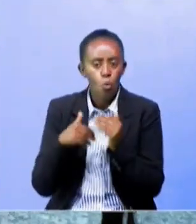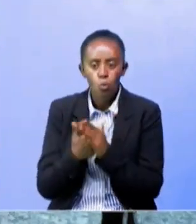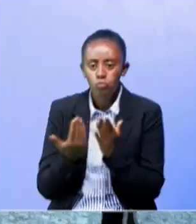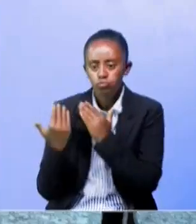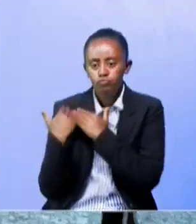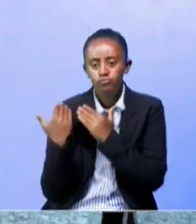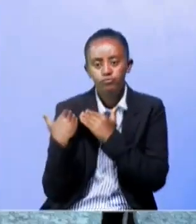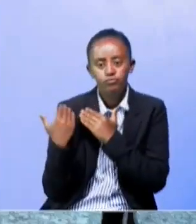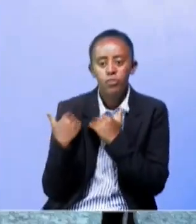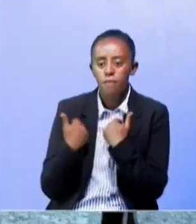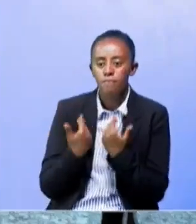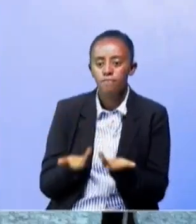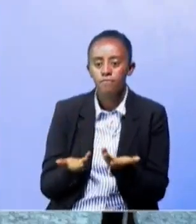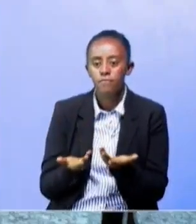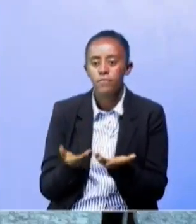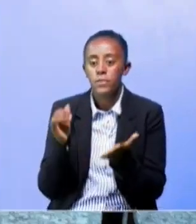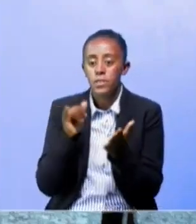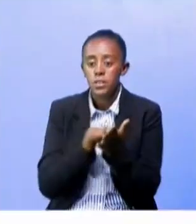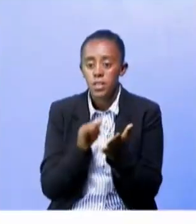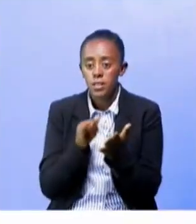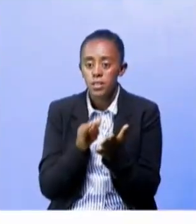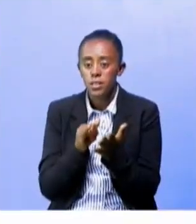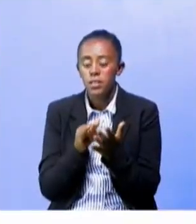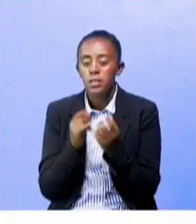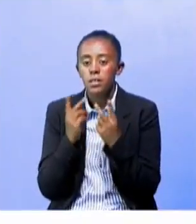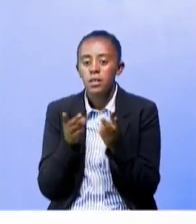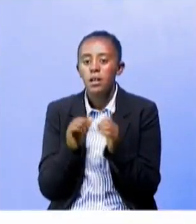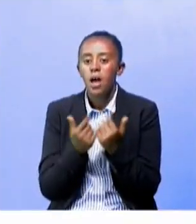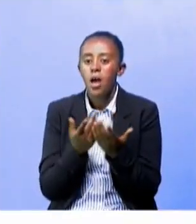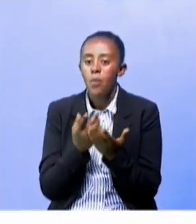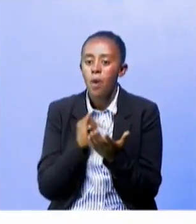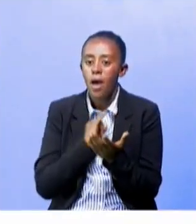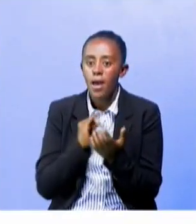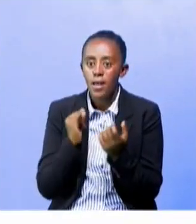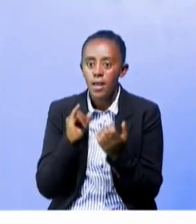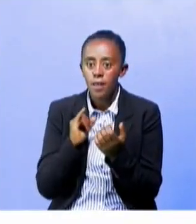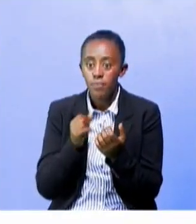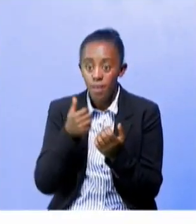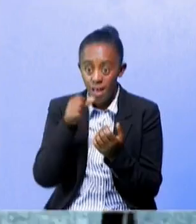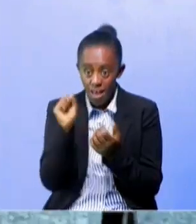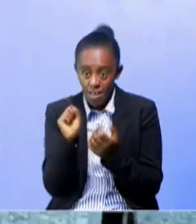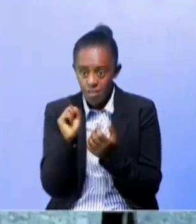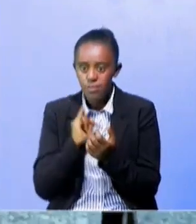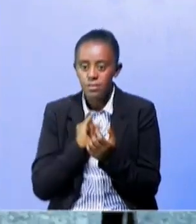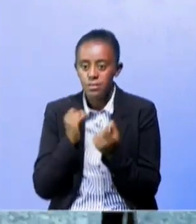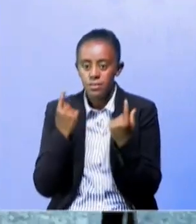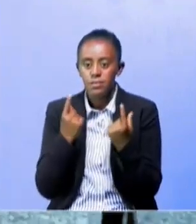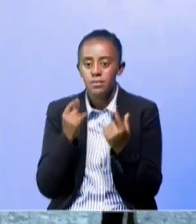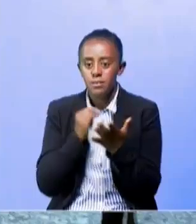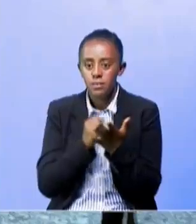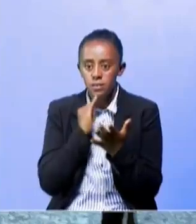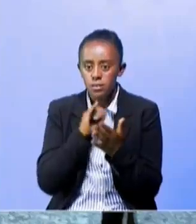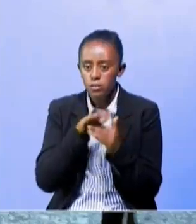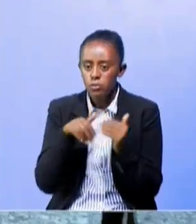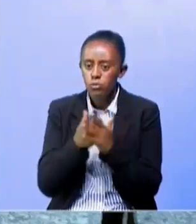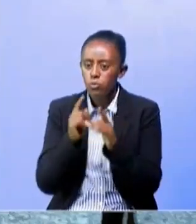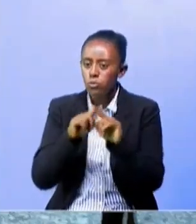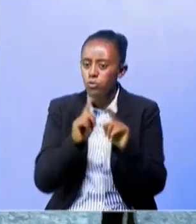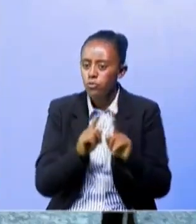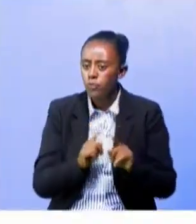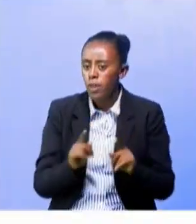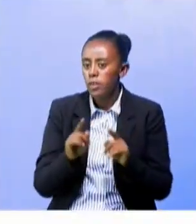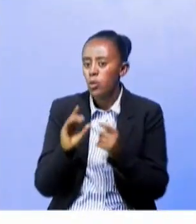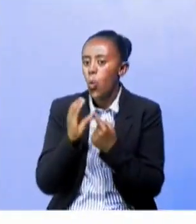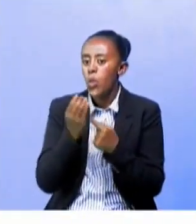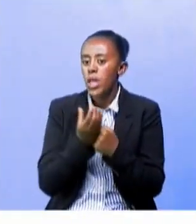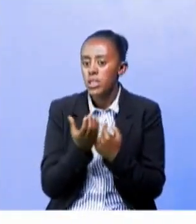responsible. That is look how these expressions are used in different contexts. I see your